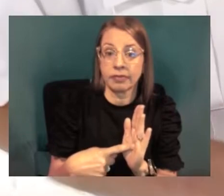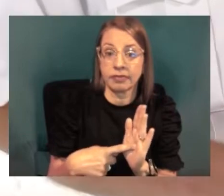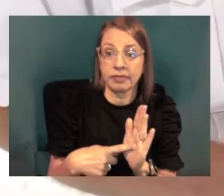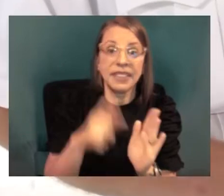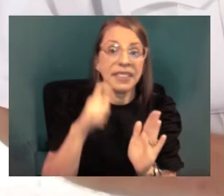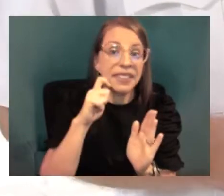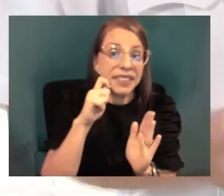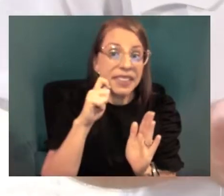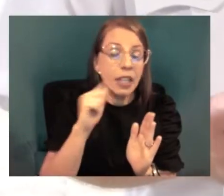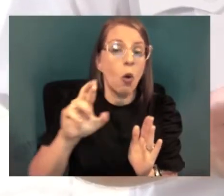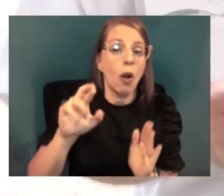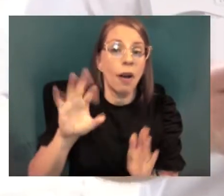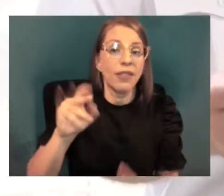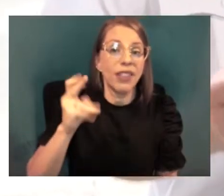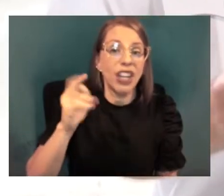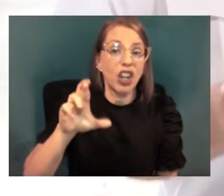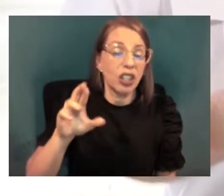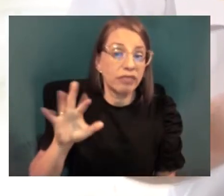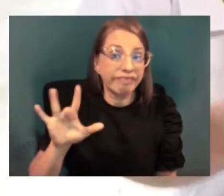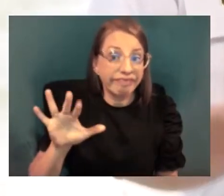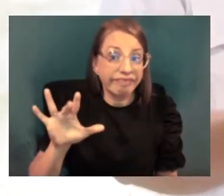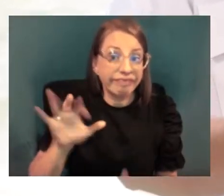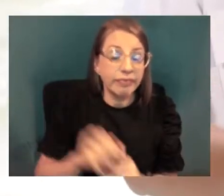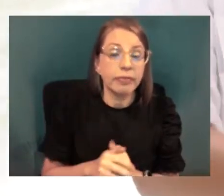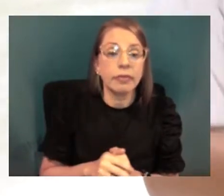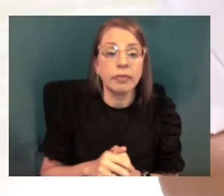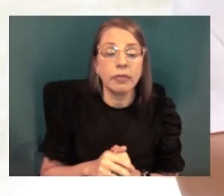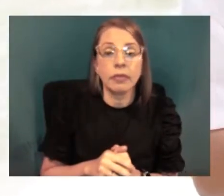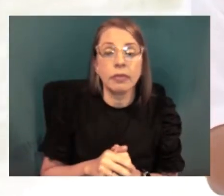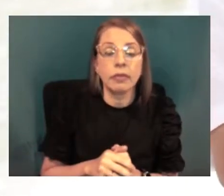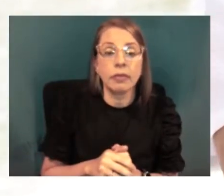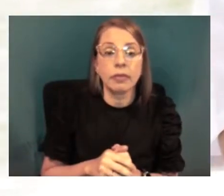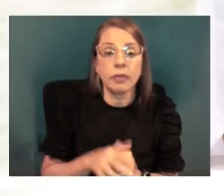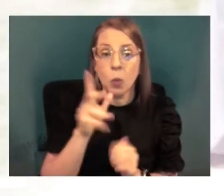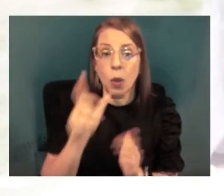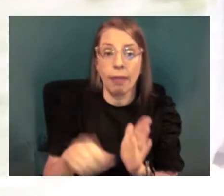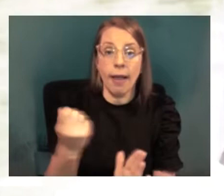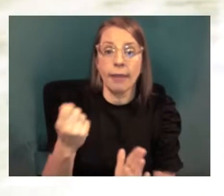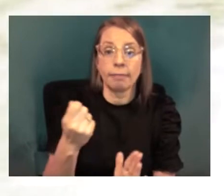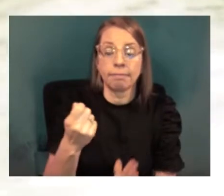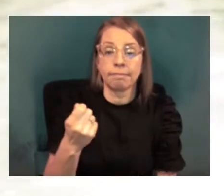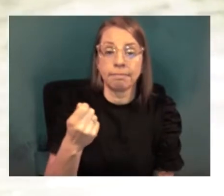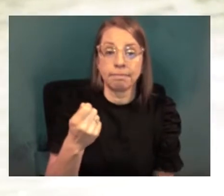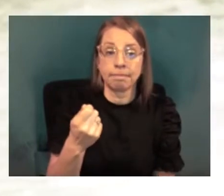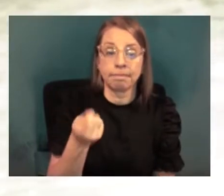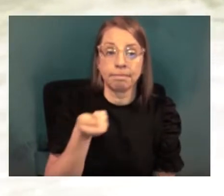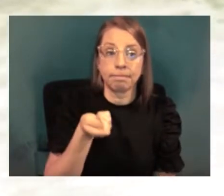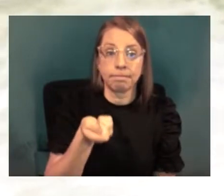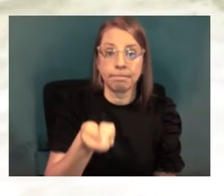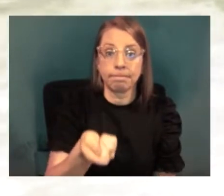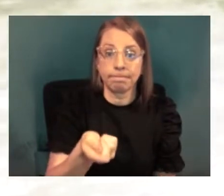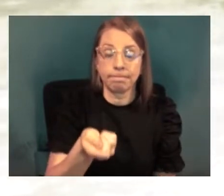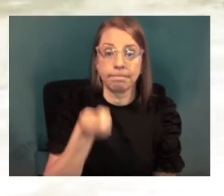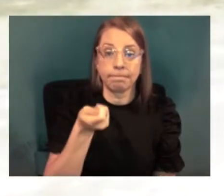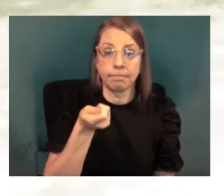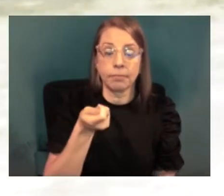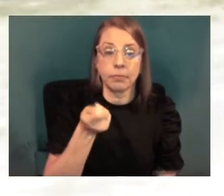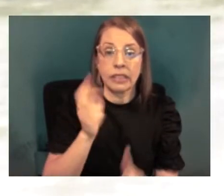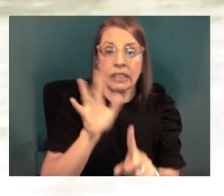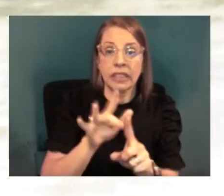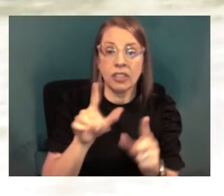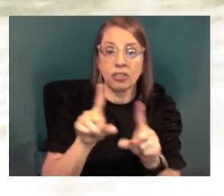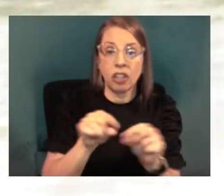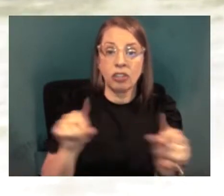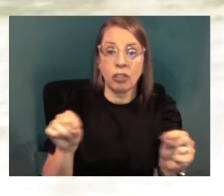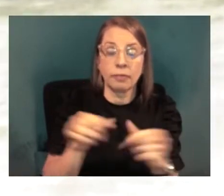finger. We're going to light the sparkler, going to just ever so briefly touch it to the hot dog, and you'll see how